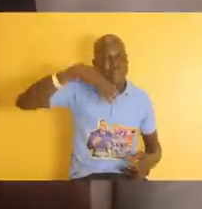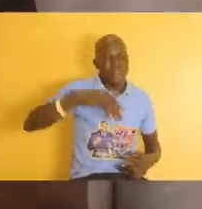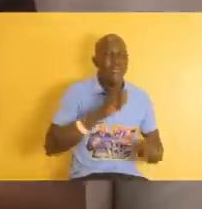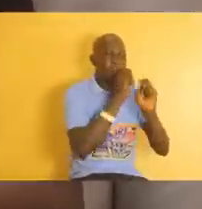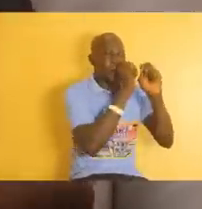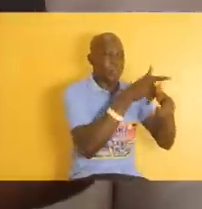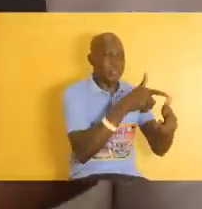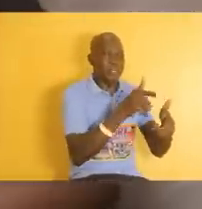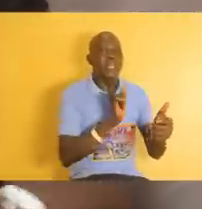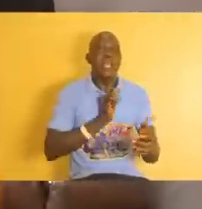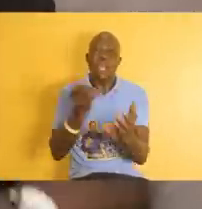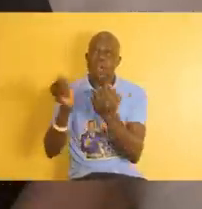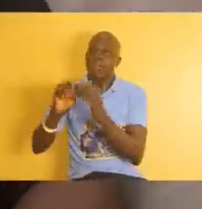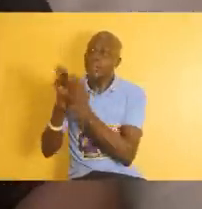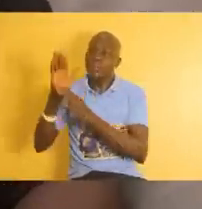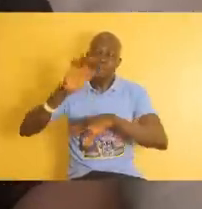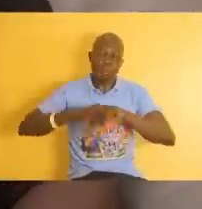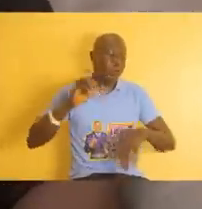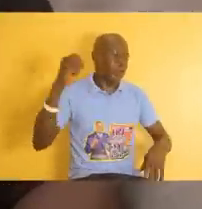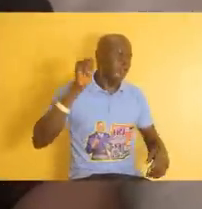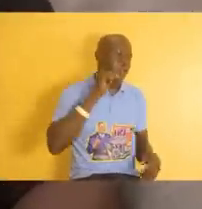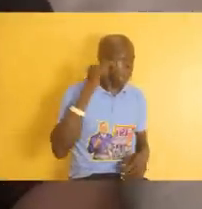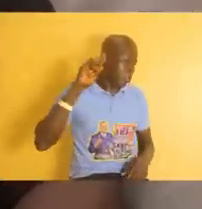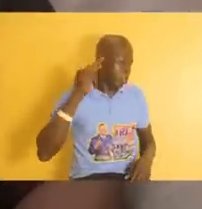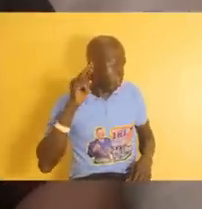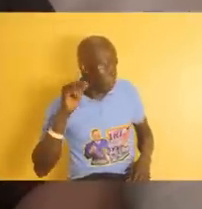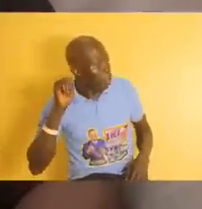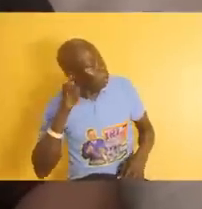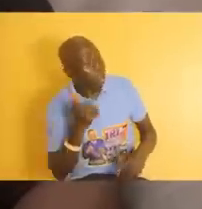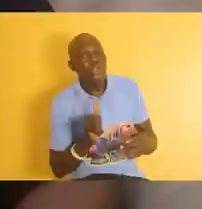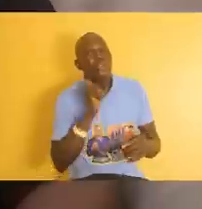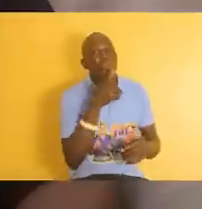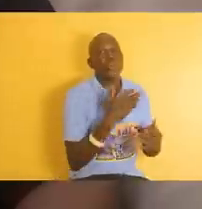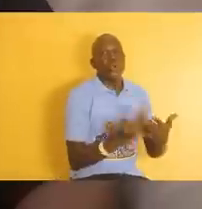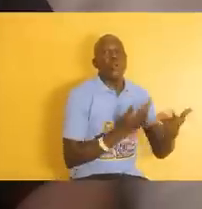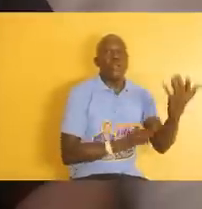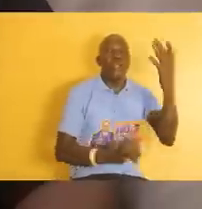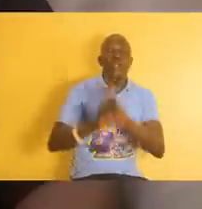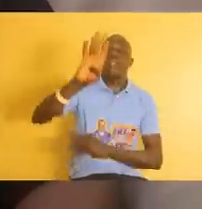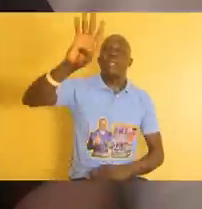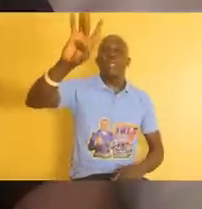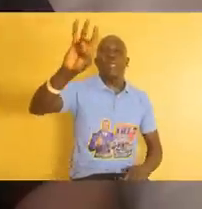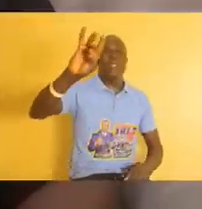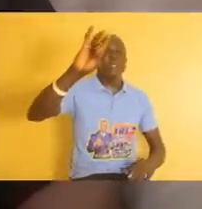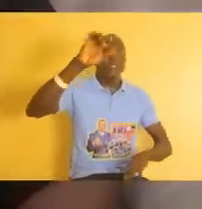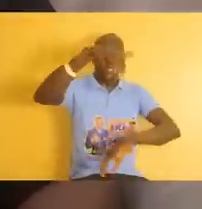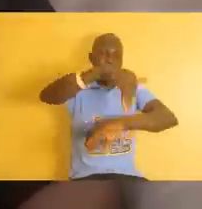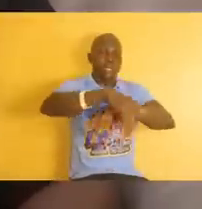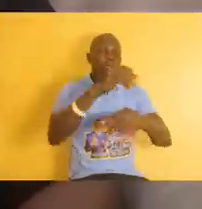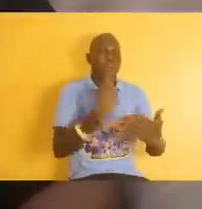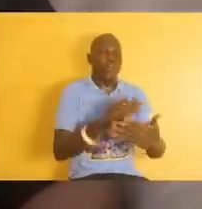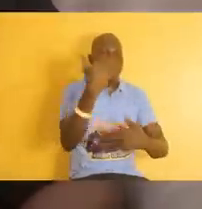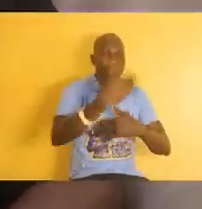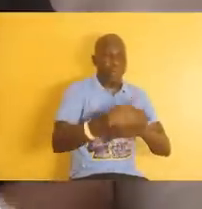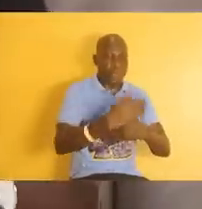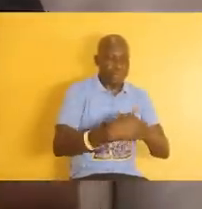Màá gbàdúrà fún yín lórí rédíò láàárọ̀. I'll pray for you on radio in the morning. Now, tó bá di aago mẹ́jọ ní àṣálẹ̀. By 8 PM. Lọ ra bread fúnra rẹ.